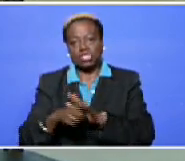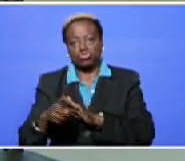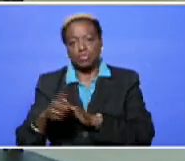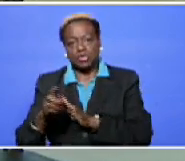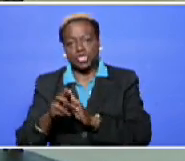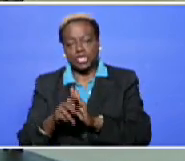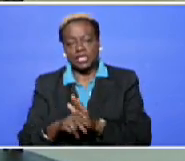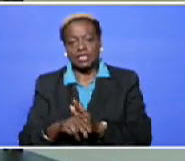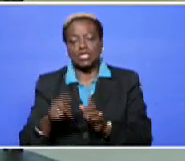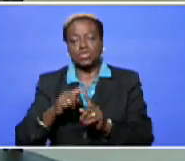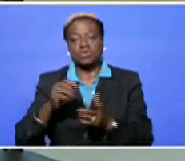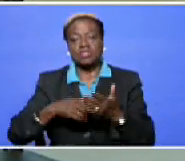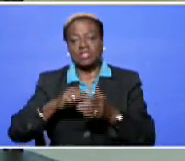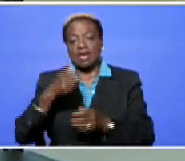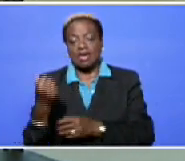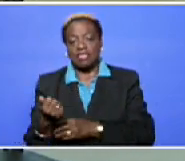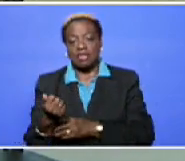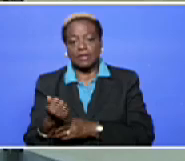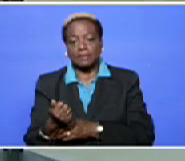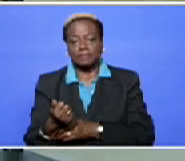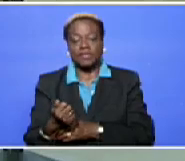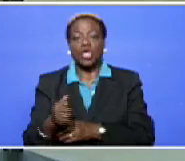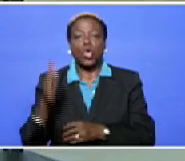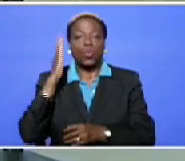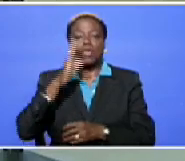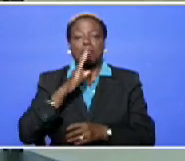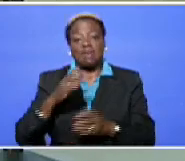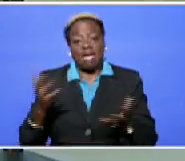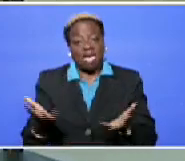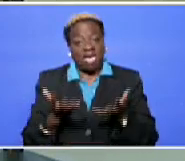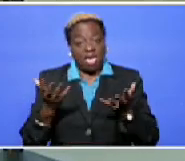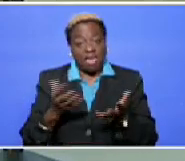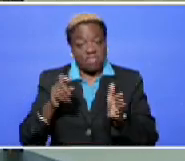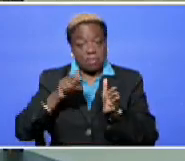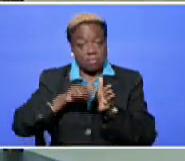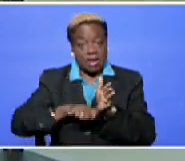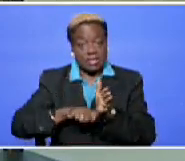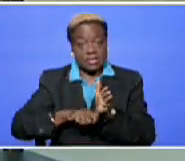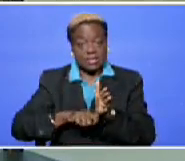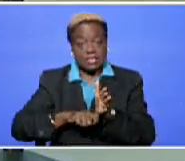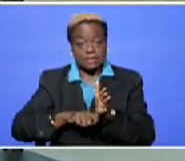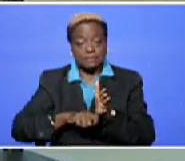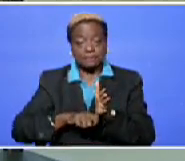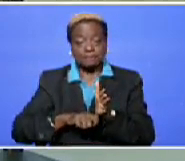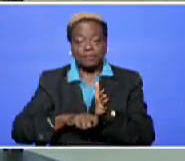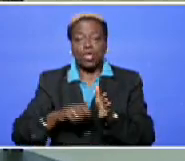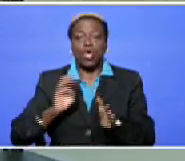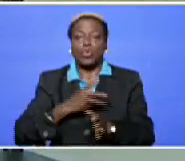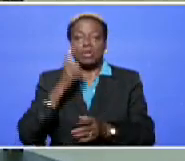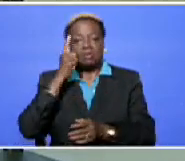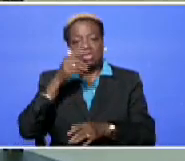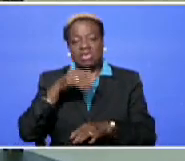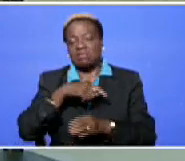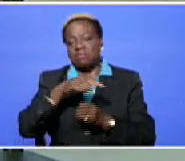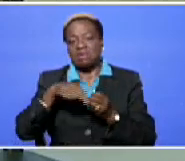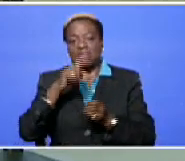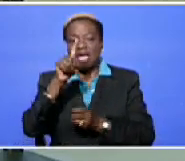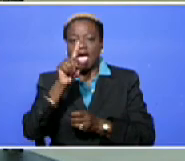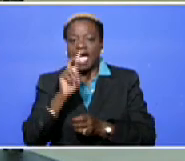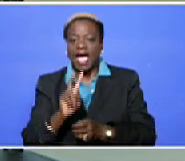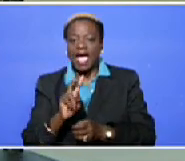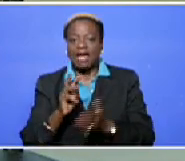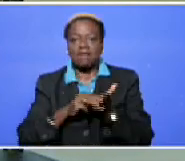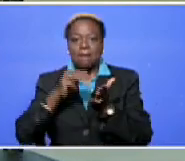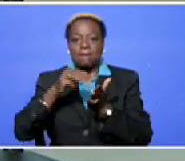to the next, it is going to be a hefty price tag. These things normally are that, so we're looking anywhere from around